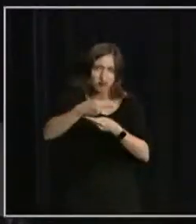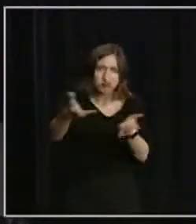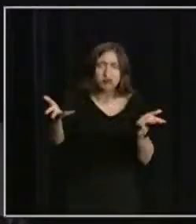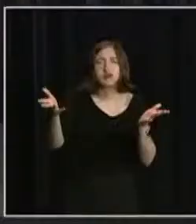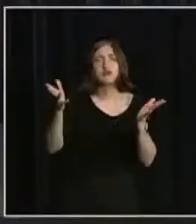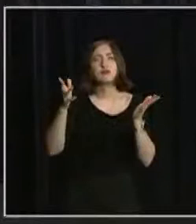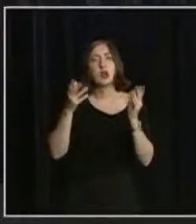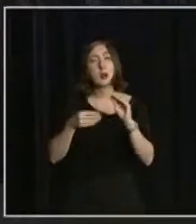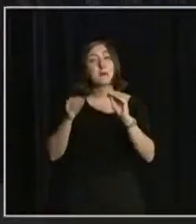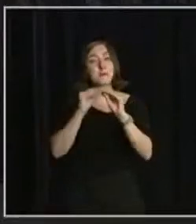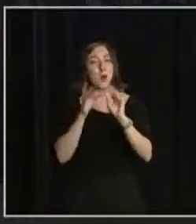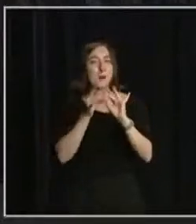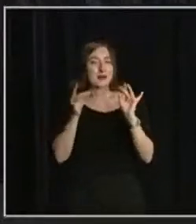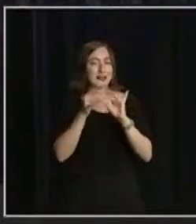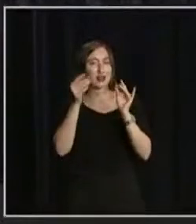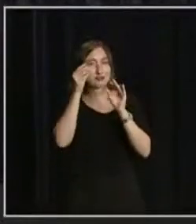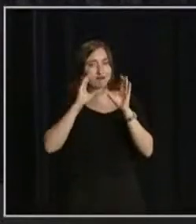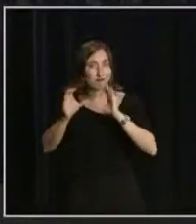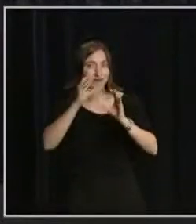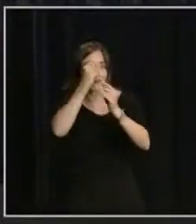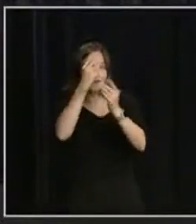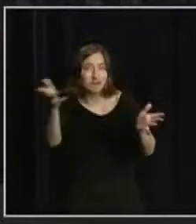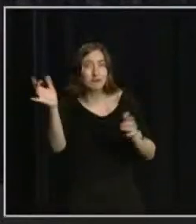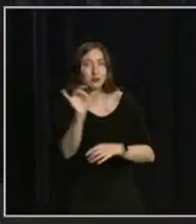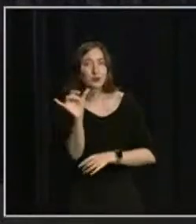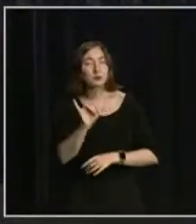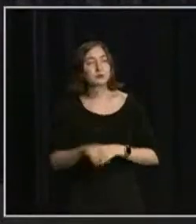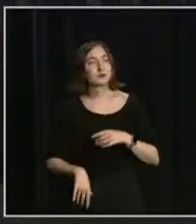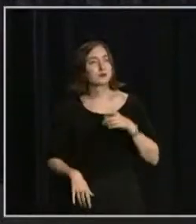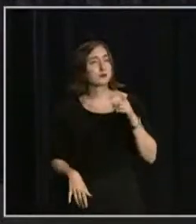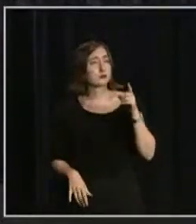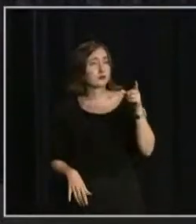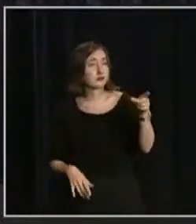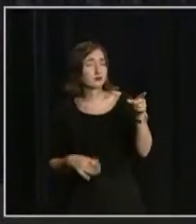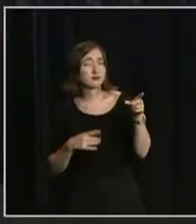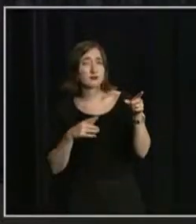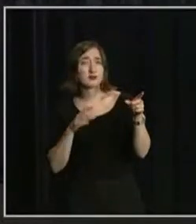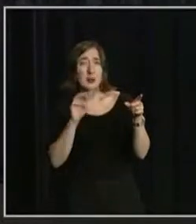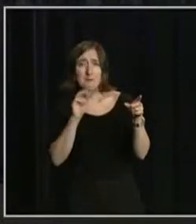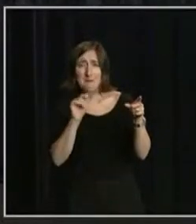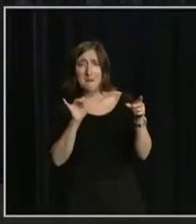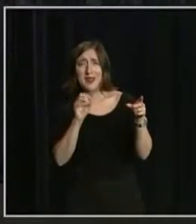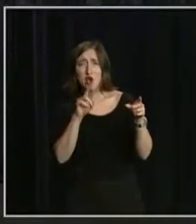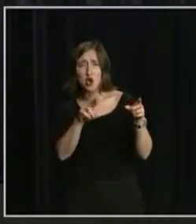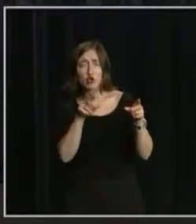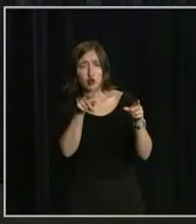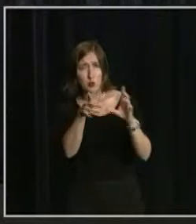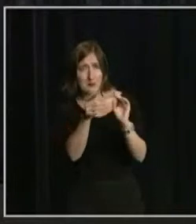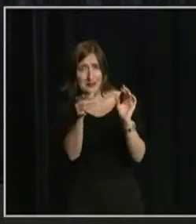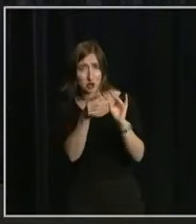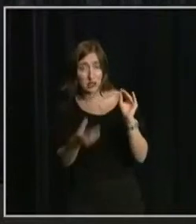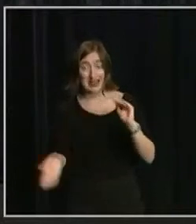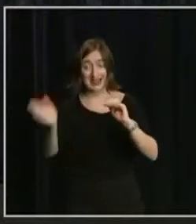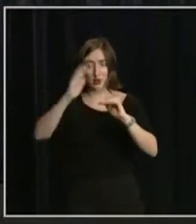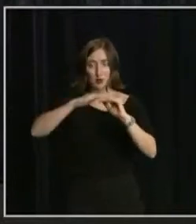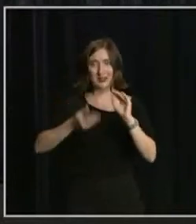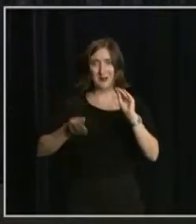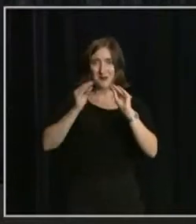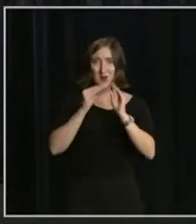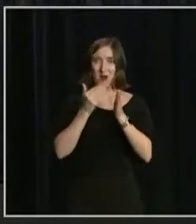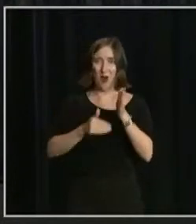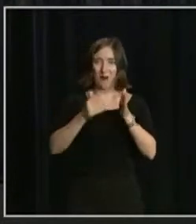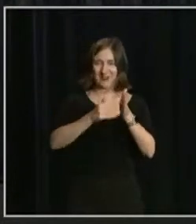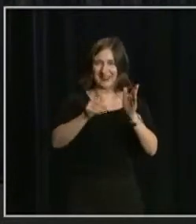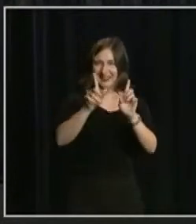partners. Mayor, you mentioned an increase in testing. Have y'all revived any contracts with community labs, or where